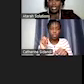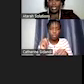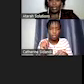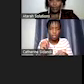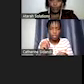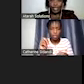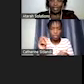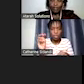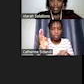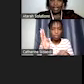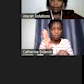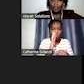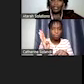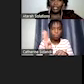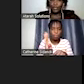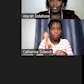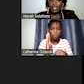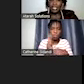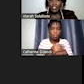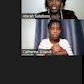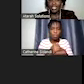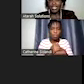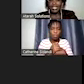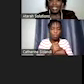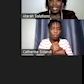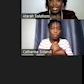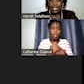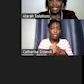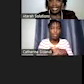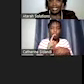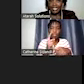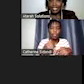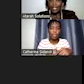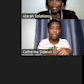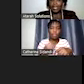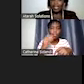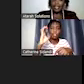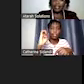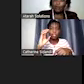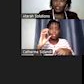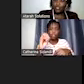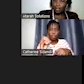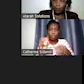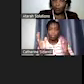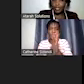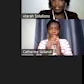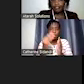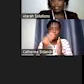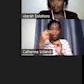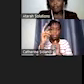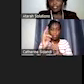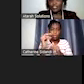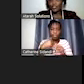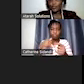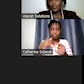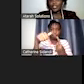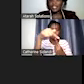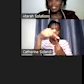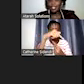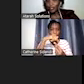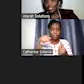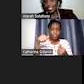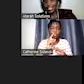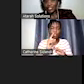you. We have CEOs and HR leaders round table. We are having a conversation